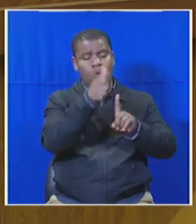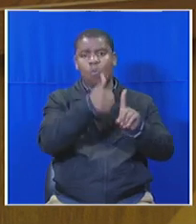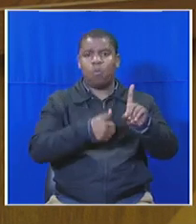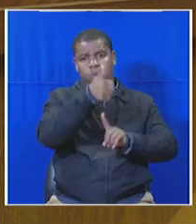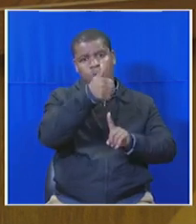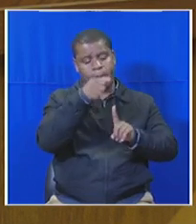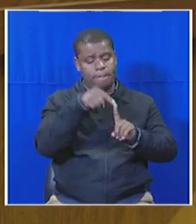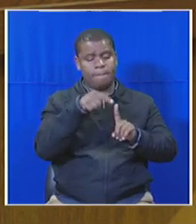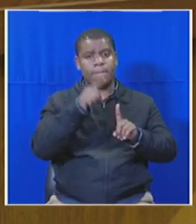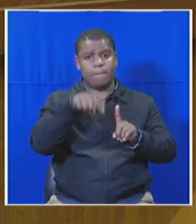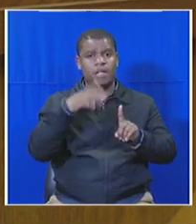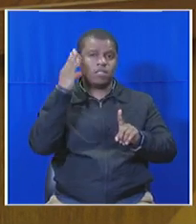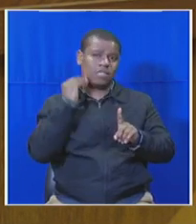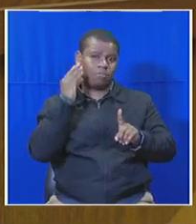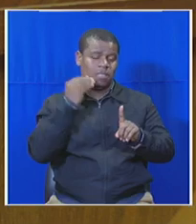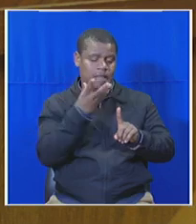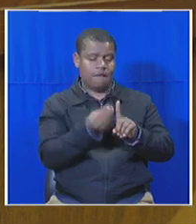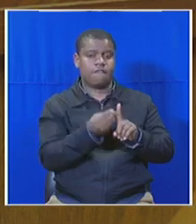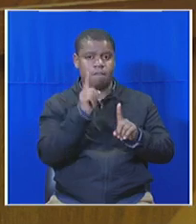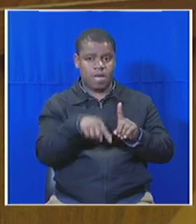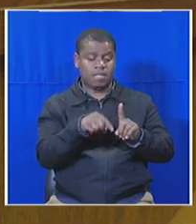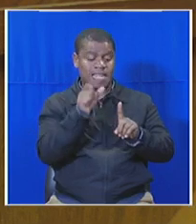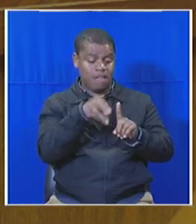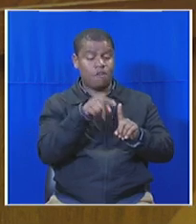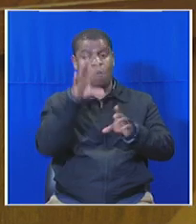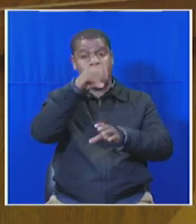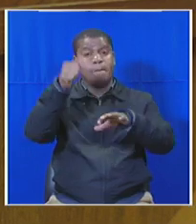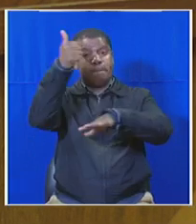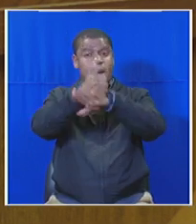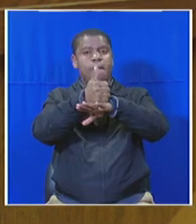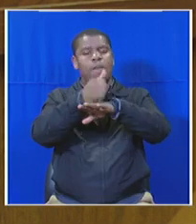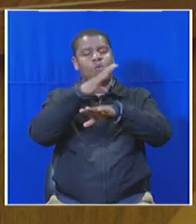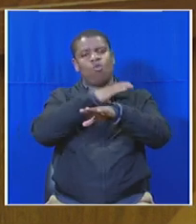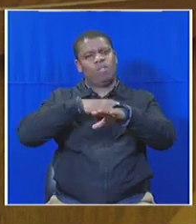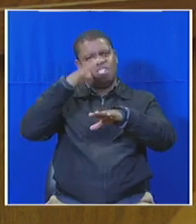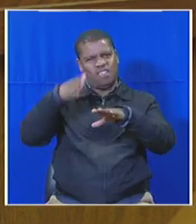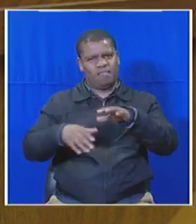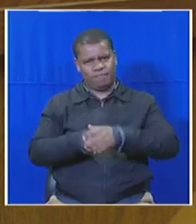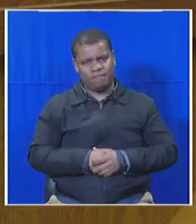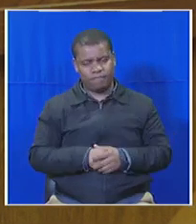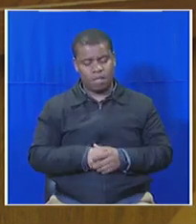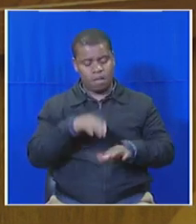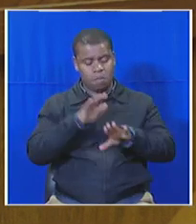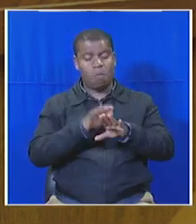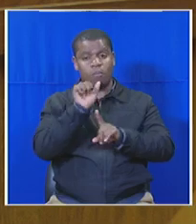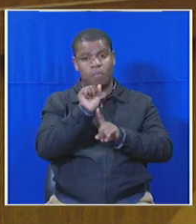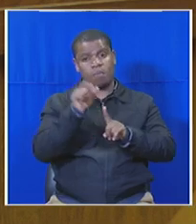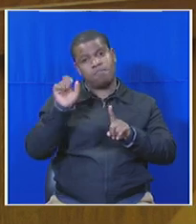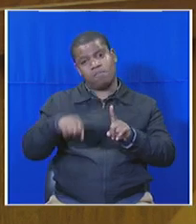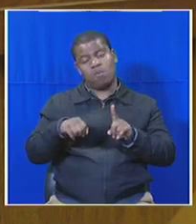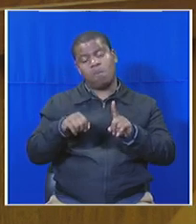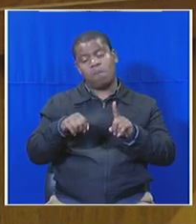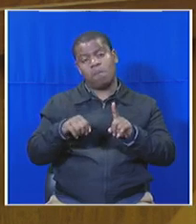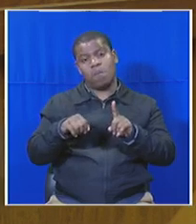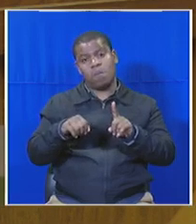operational experience. There are many of those who can be found from within the service. This should be linked with the need to have the National Police